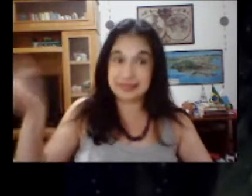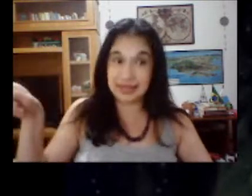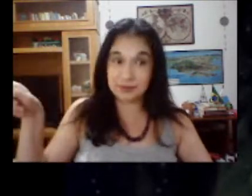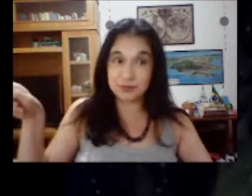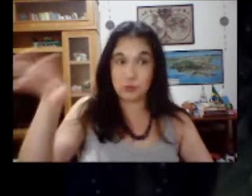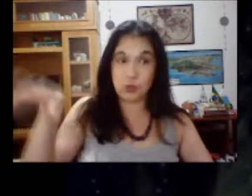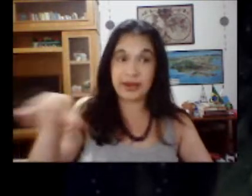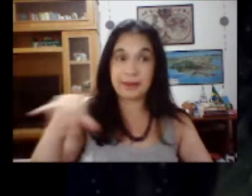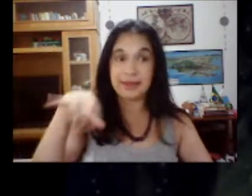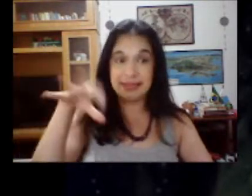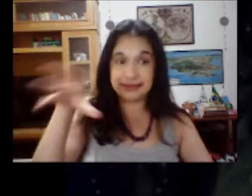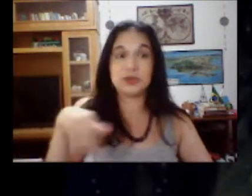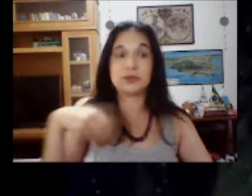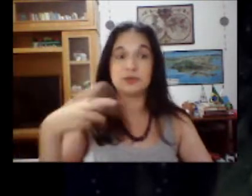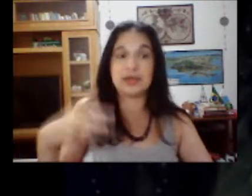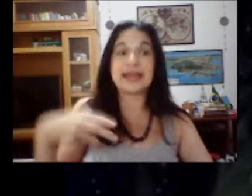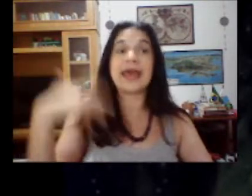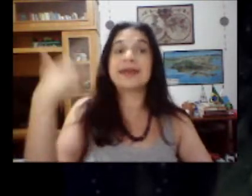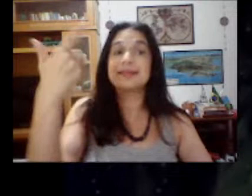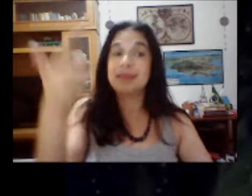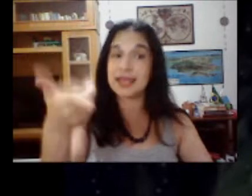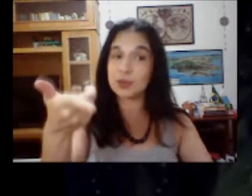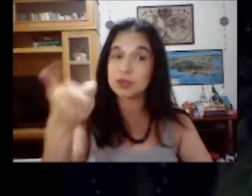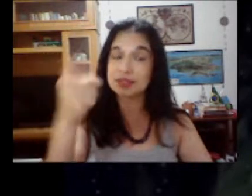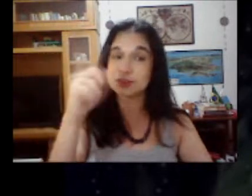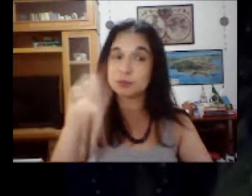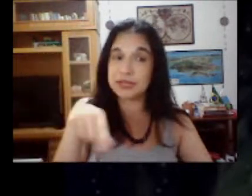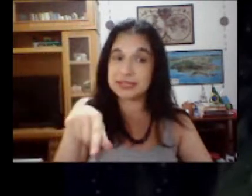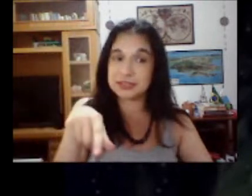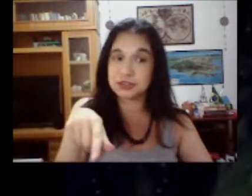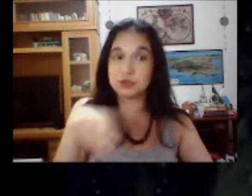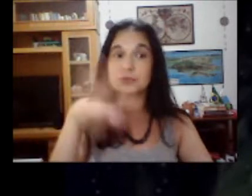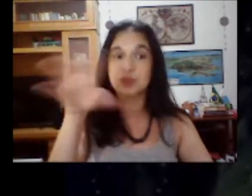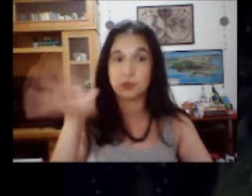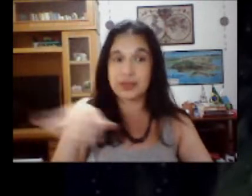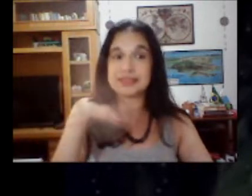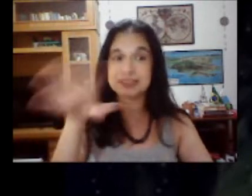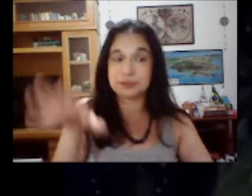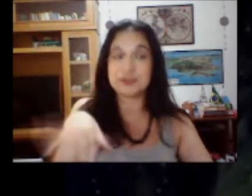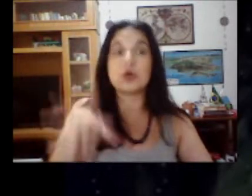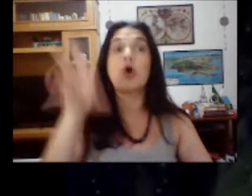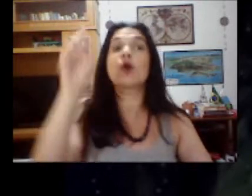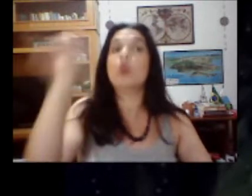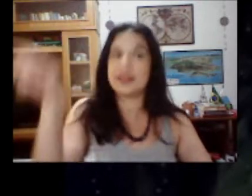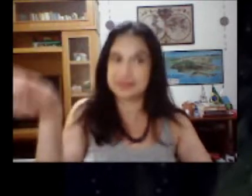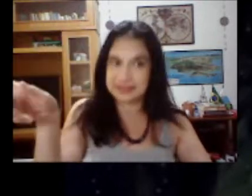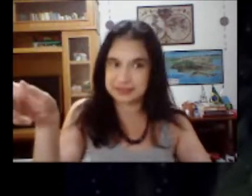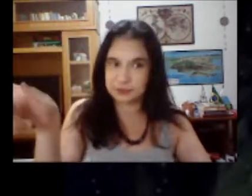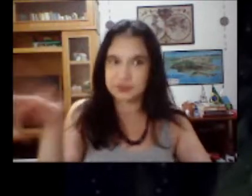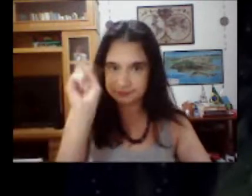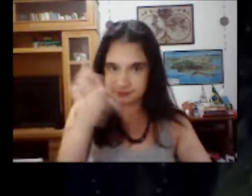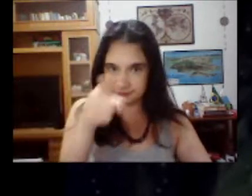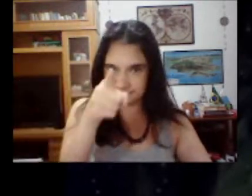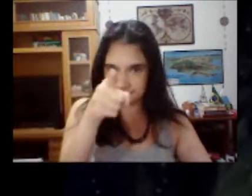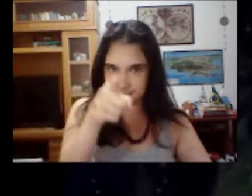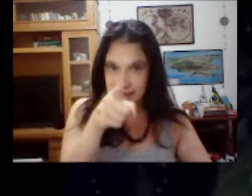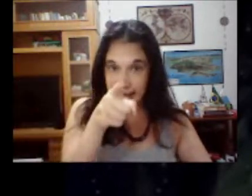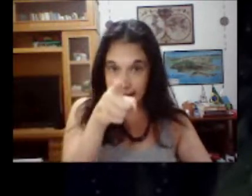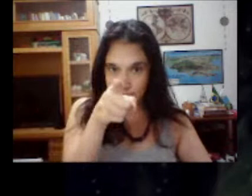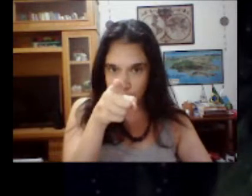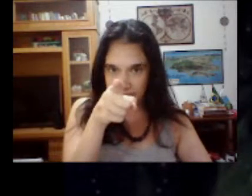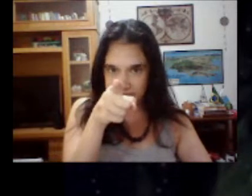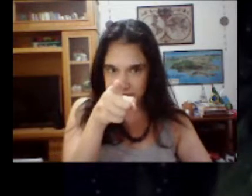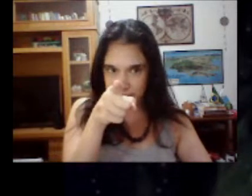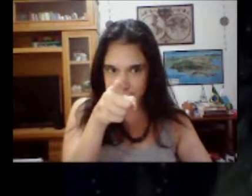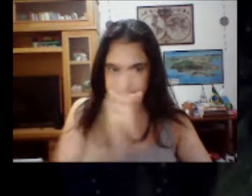ask them what I mean, if you like, and they will explain it to you the way they see fit or when they see fit.